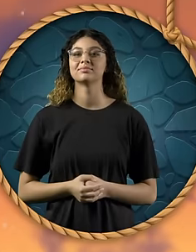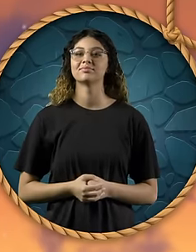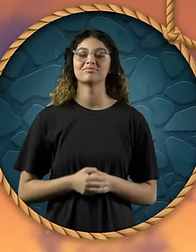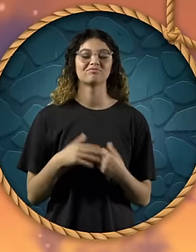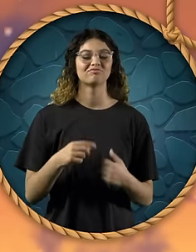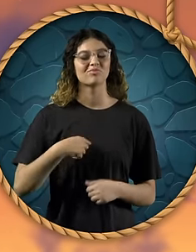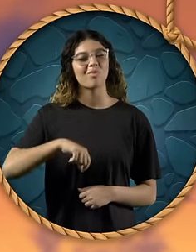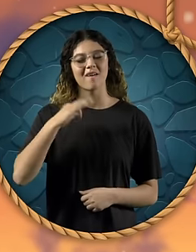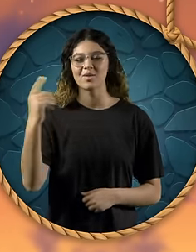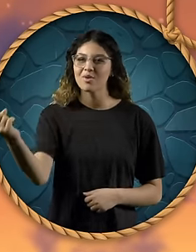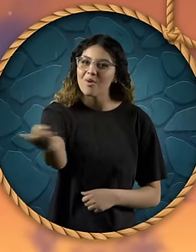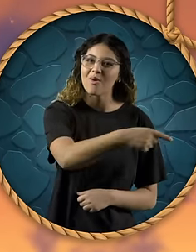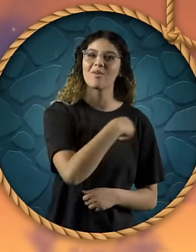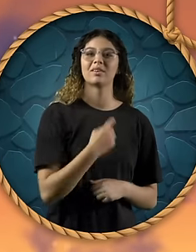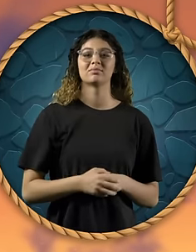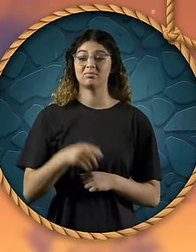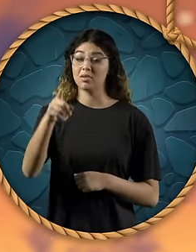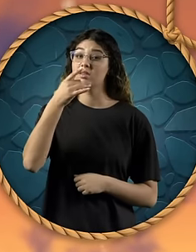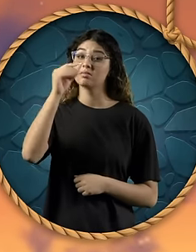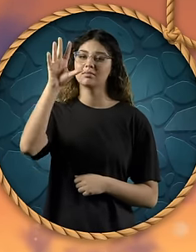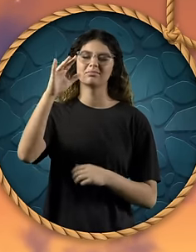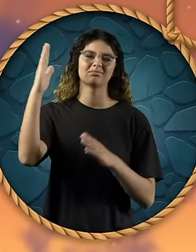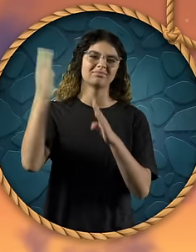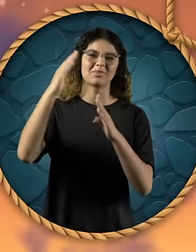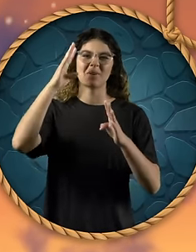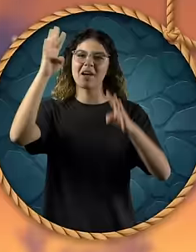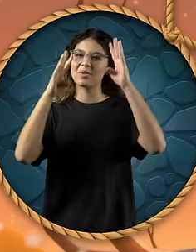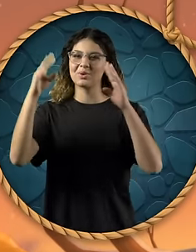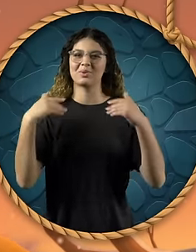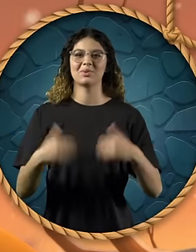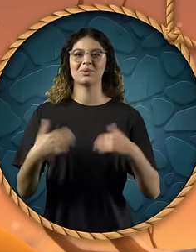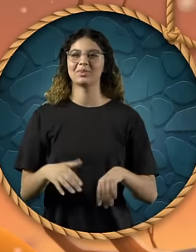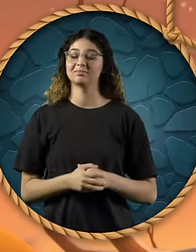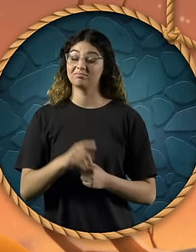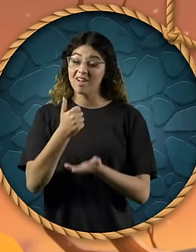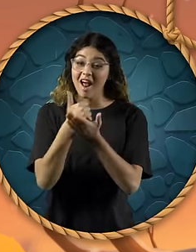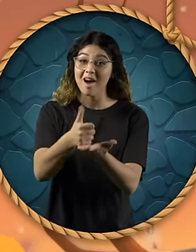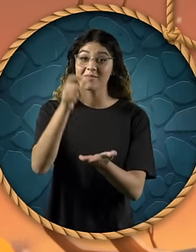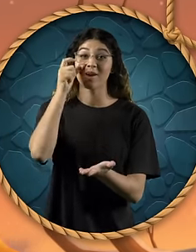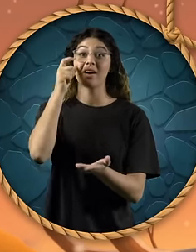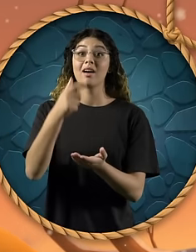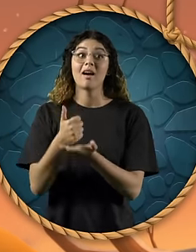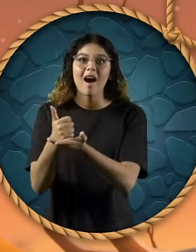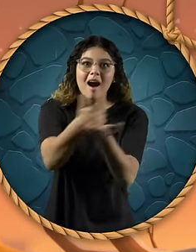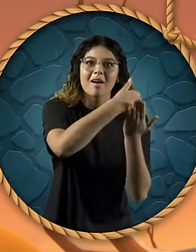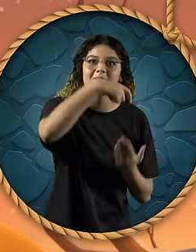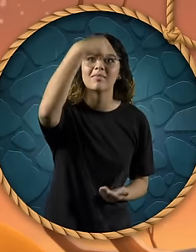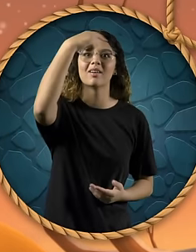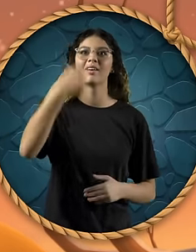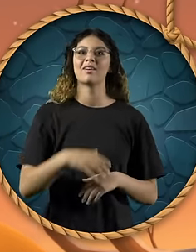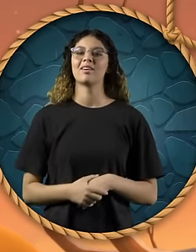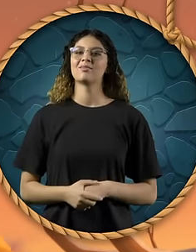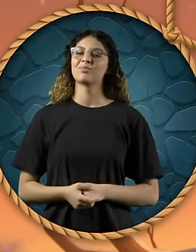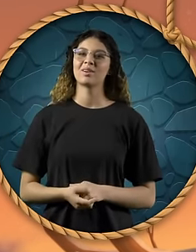And we're proud of you all. That Luna light is a crackerjack invention. We made it to help Luna, but it actually helped all of